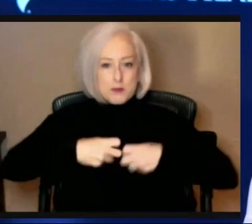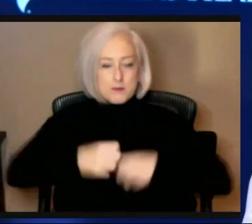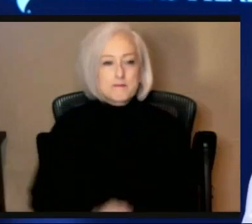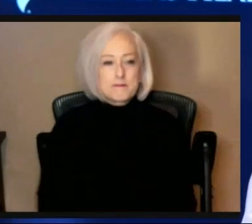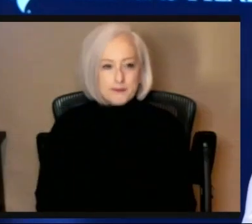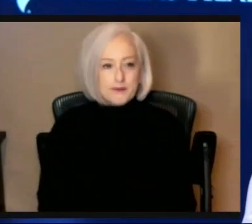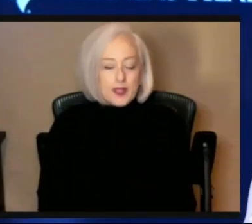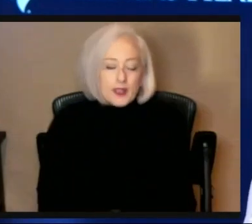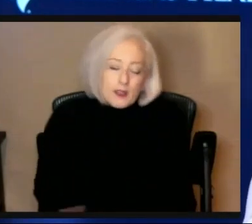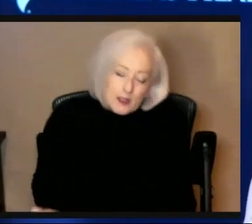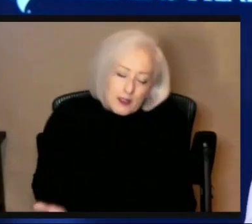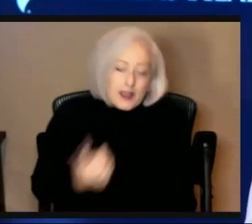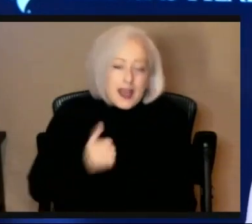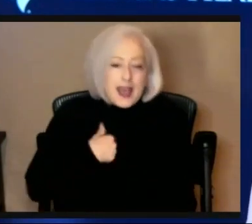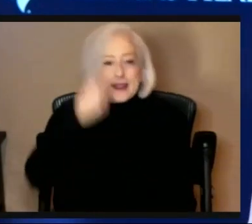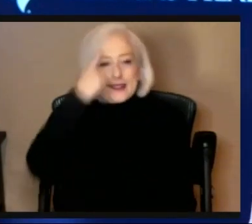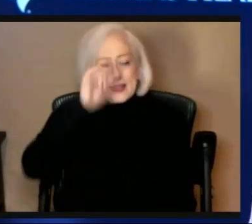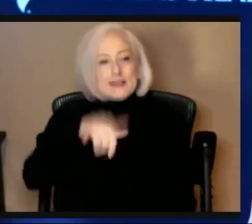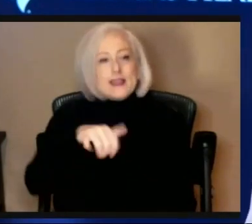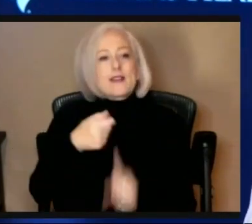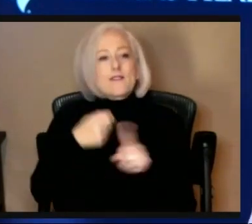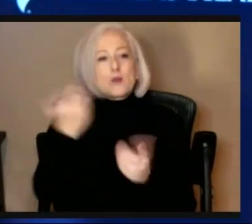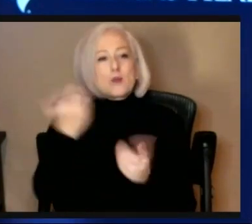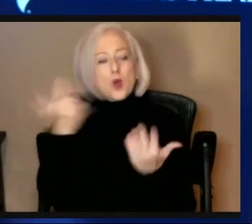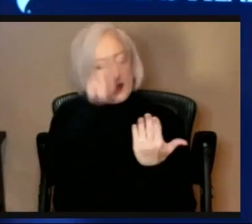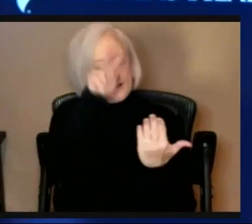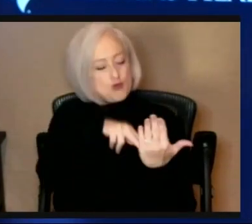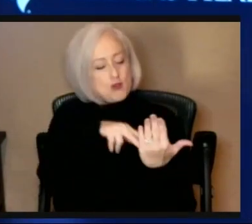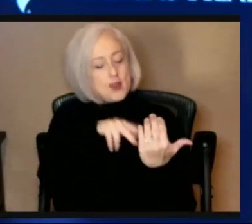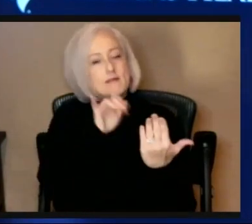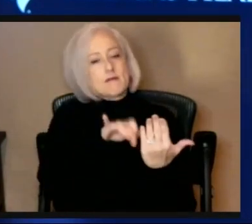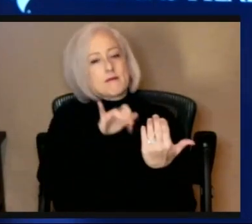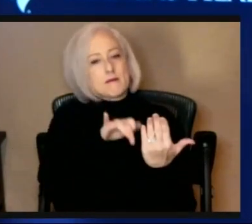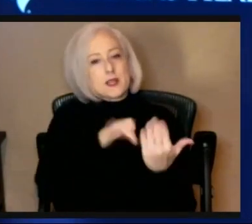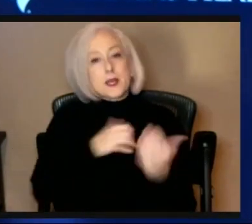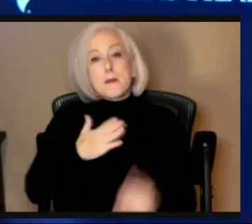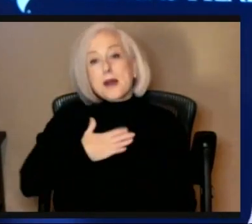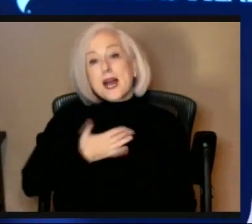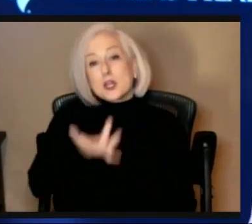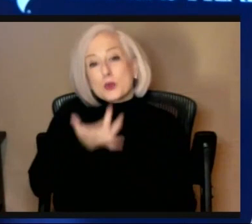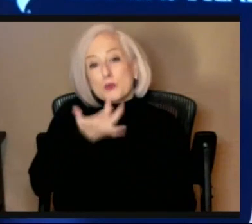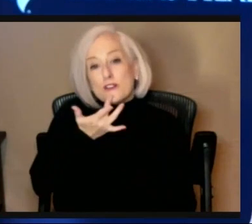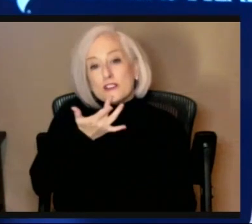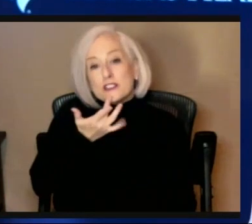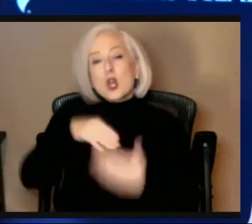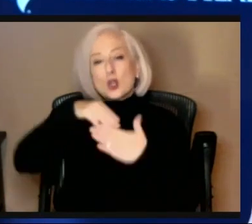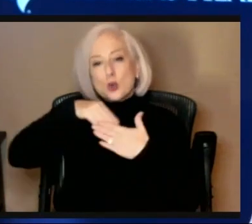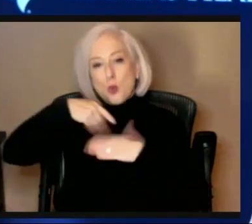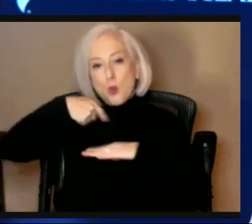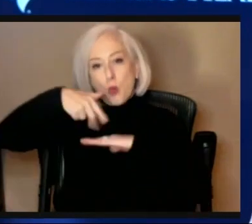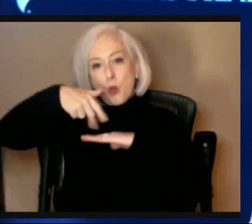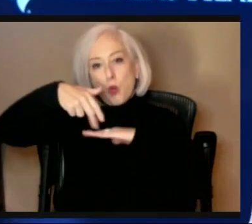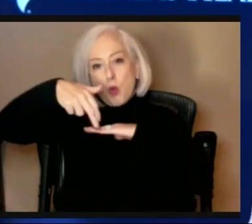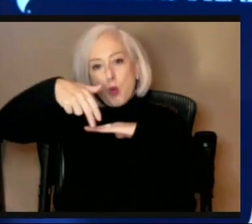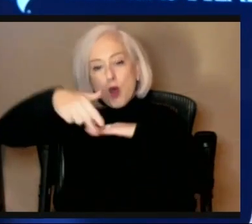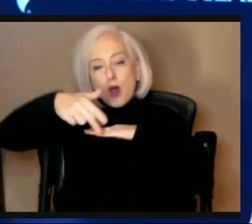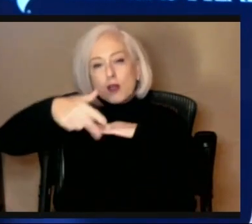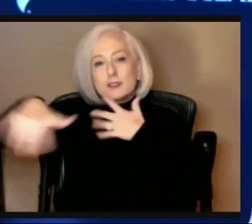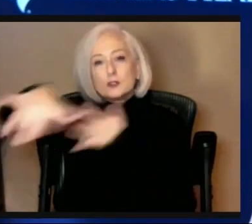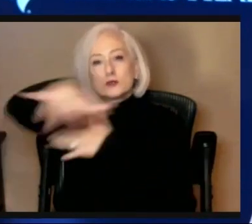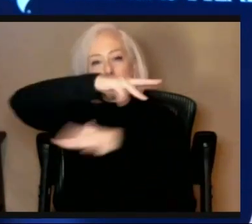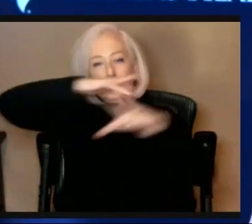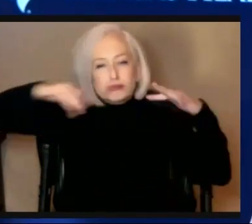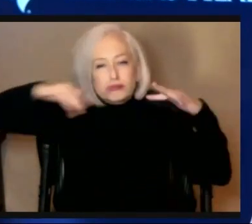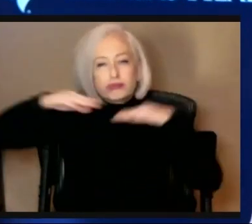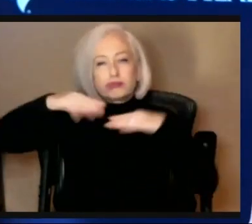think that based on what I'm reading, I would rather walk into a smoke-filled room than a vaping filled